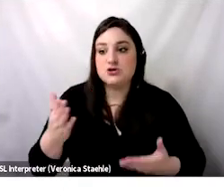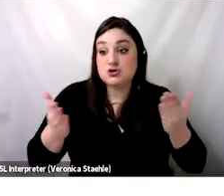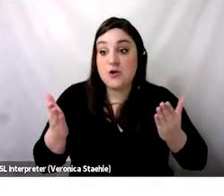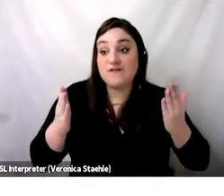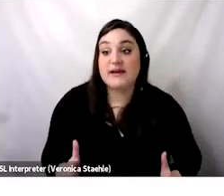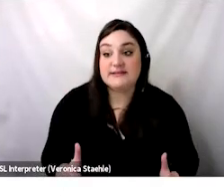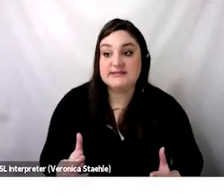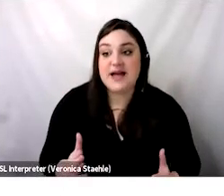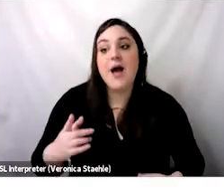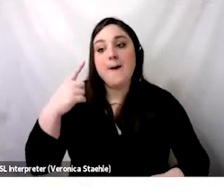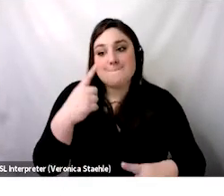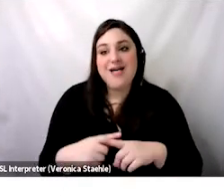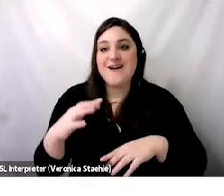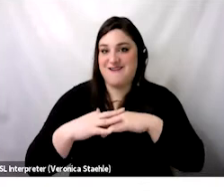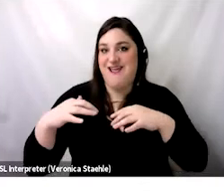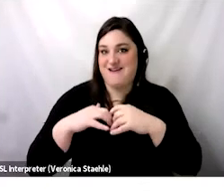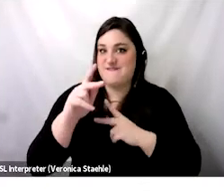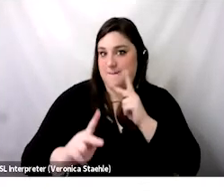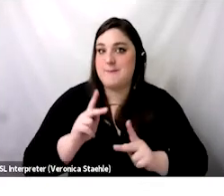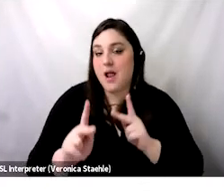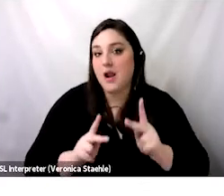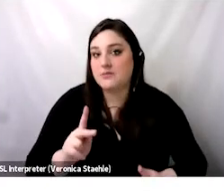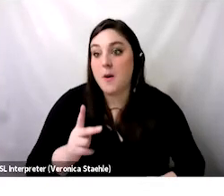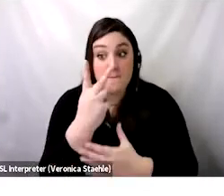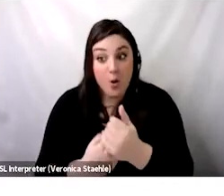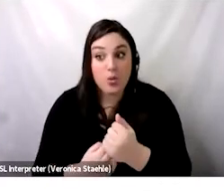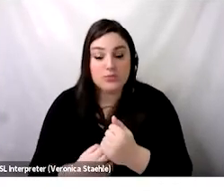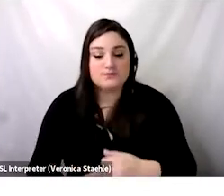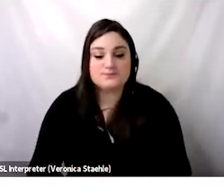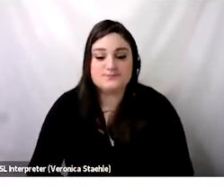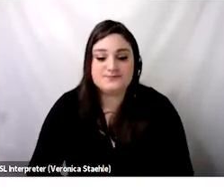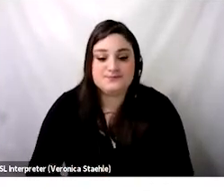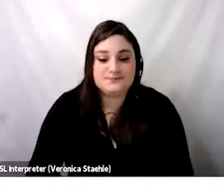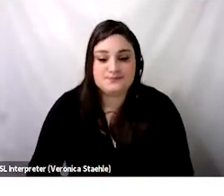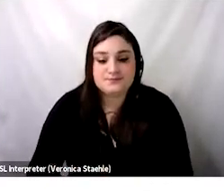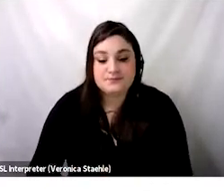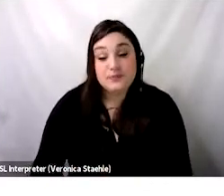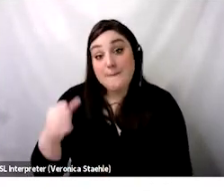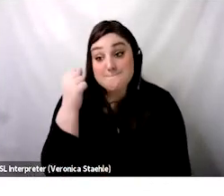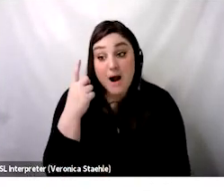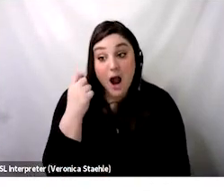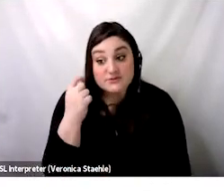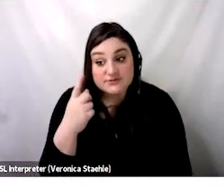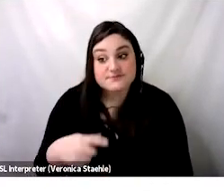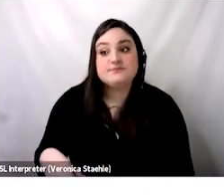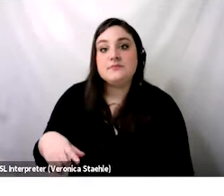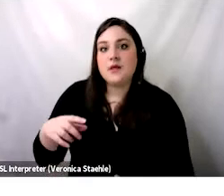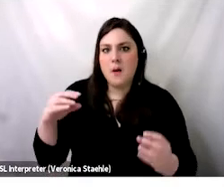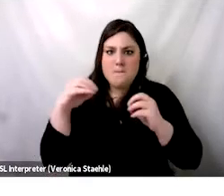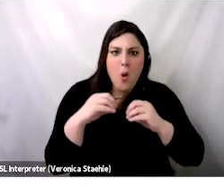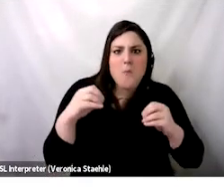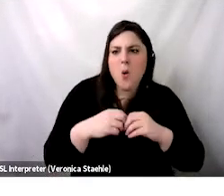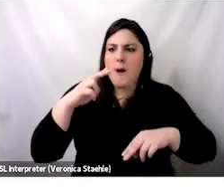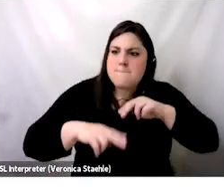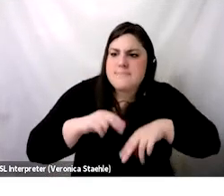servants and Native American people. However, as production started to increase for the